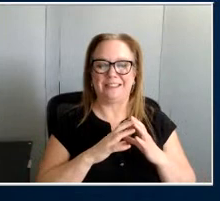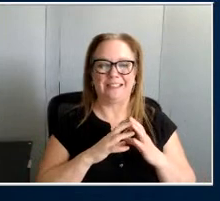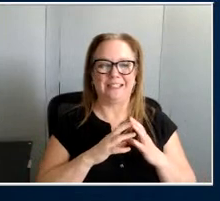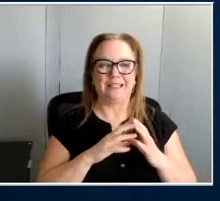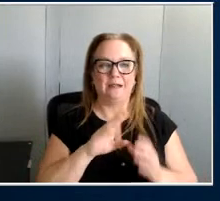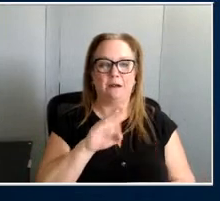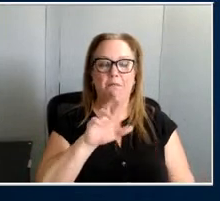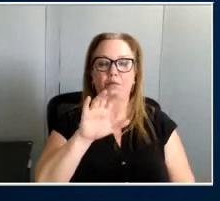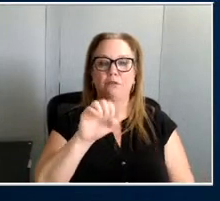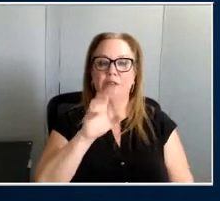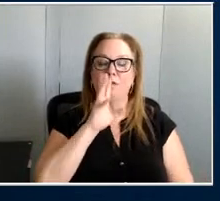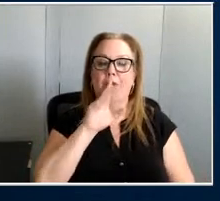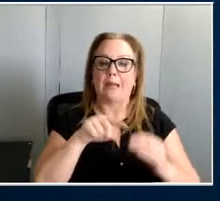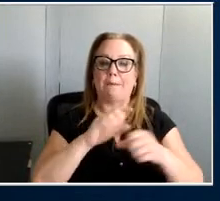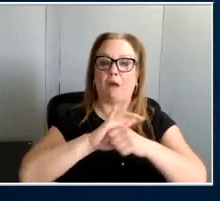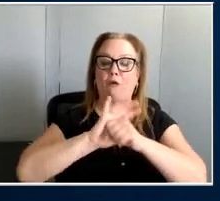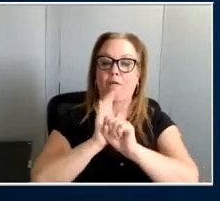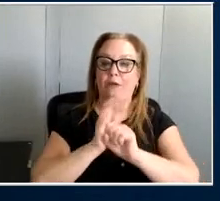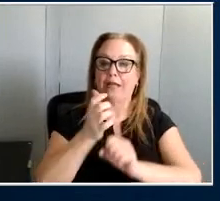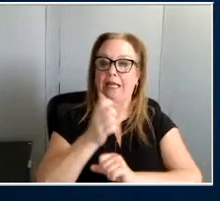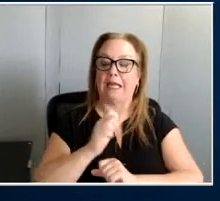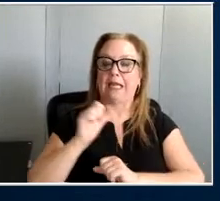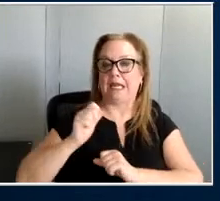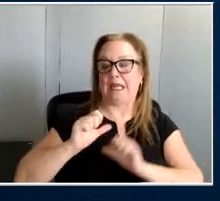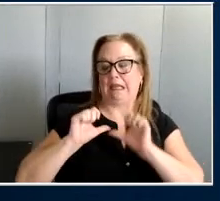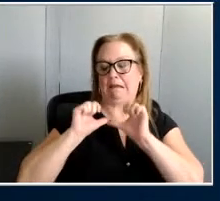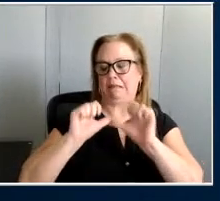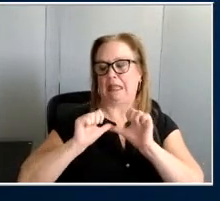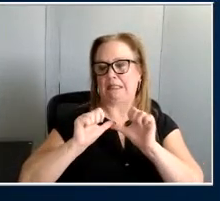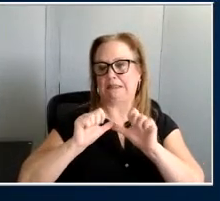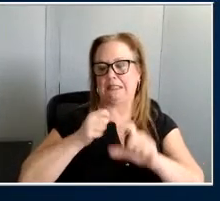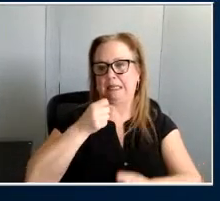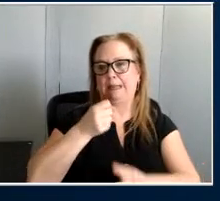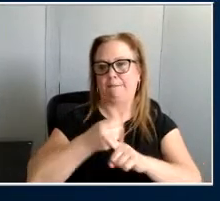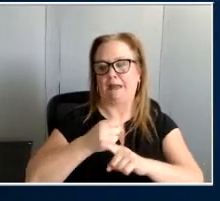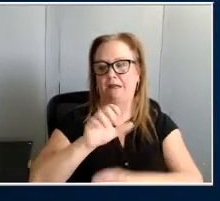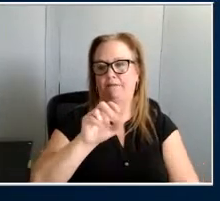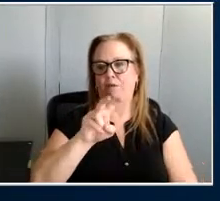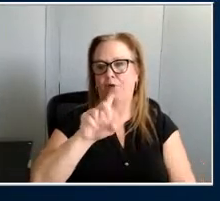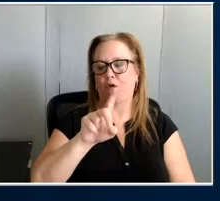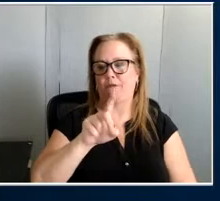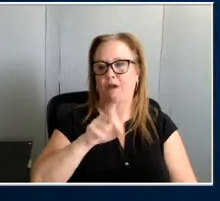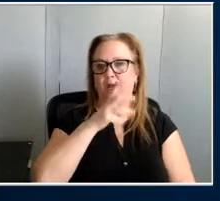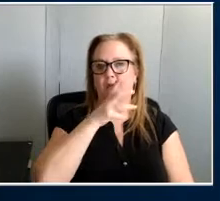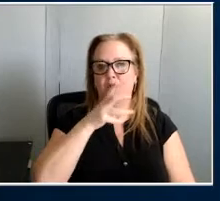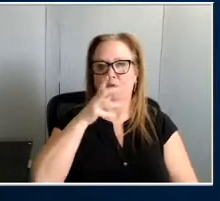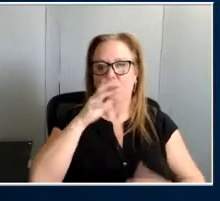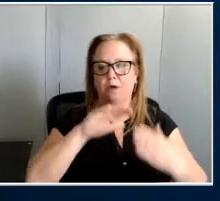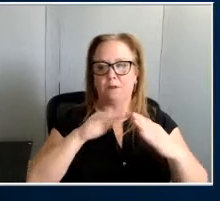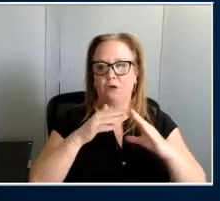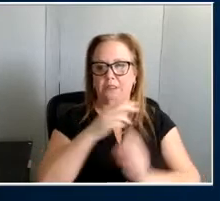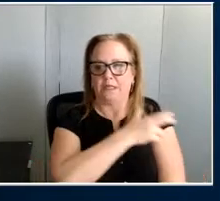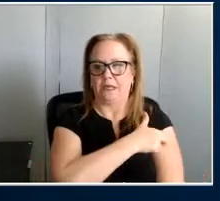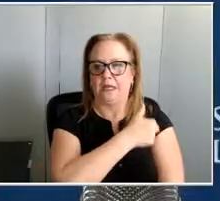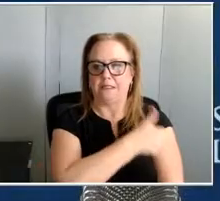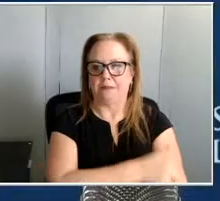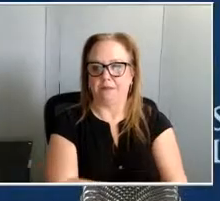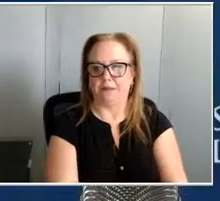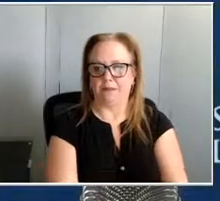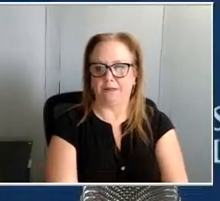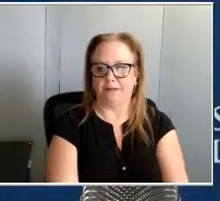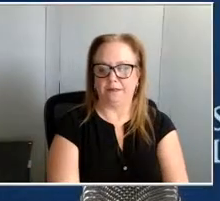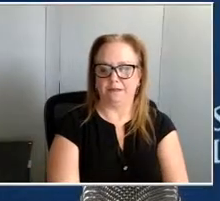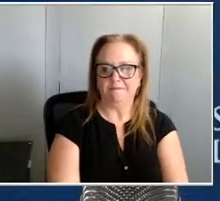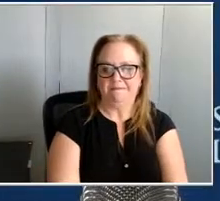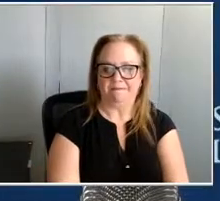talking about COVID, have there been any lasting impacts from COVID on rural communities and the hospitals? Oh, that is a great question.